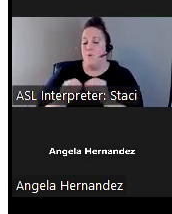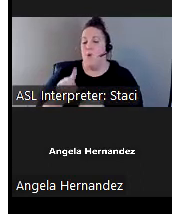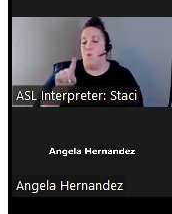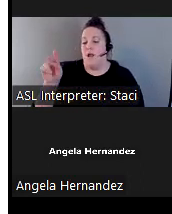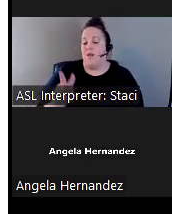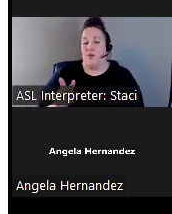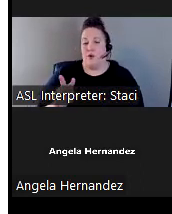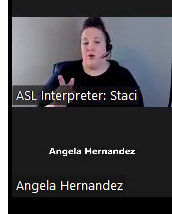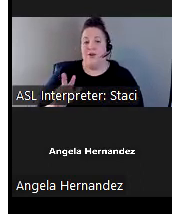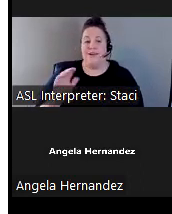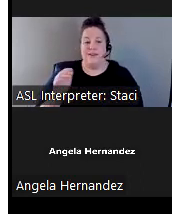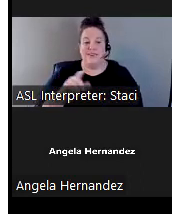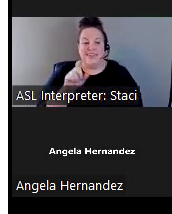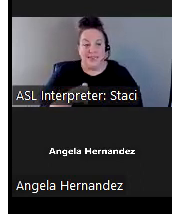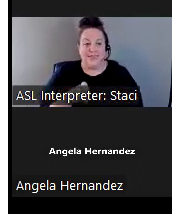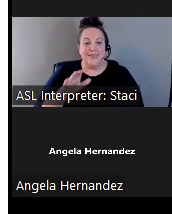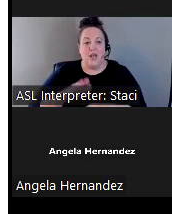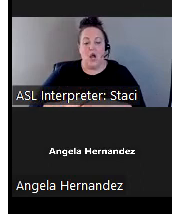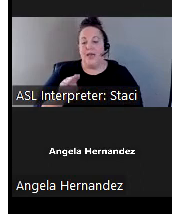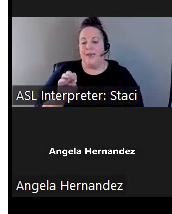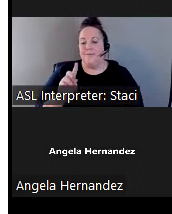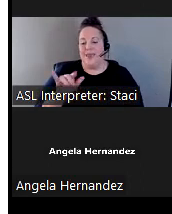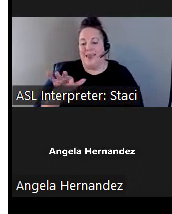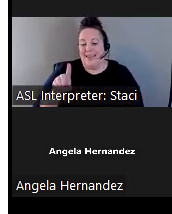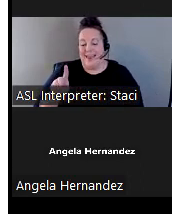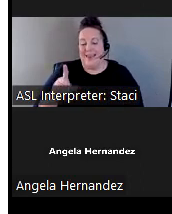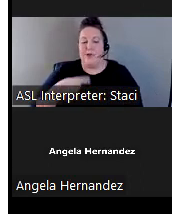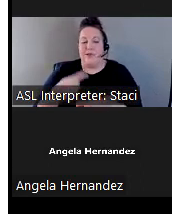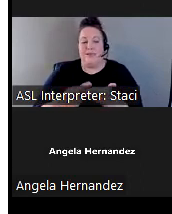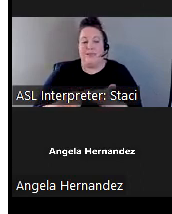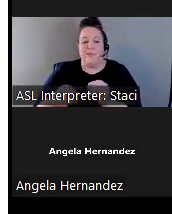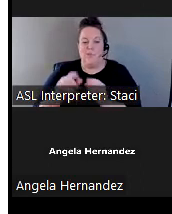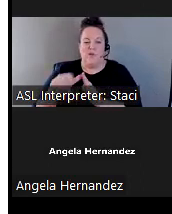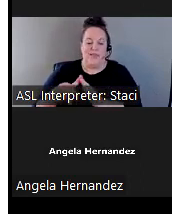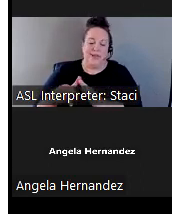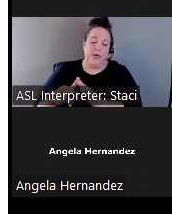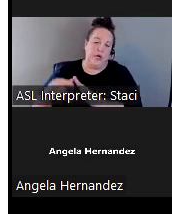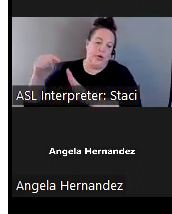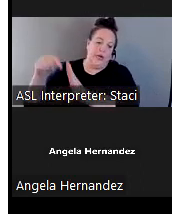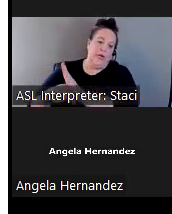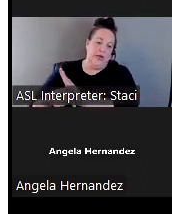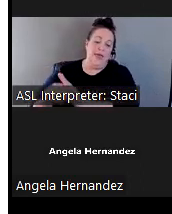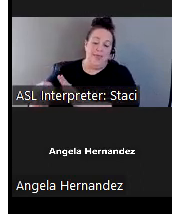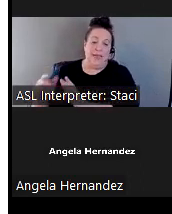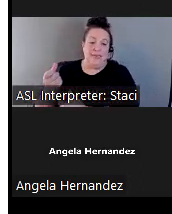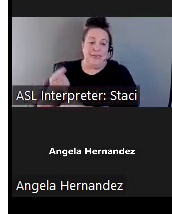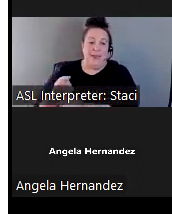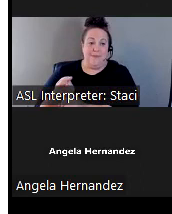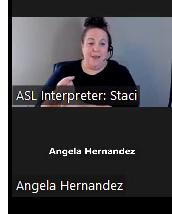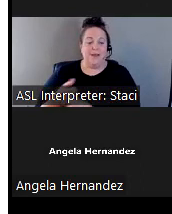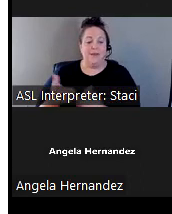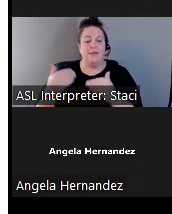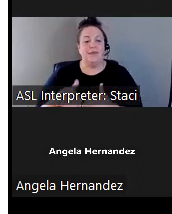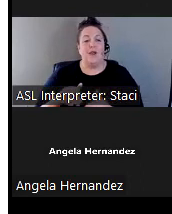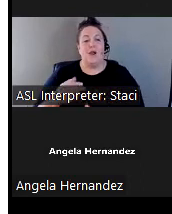our children in Texas on Medicaid. And we're going to talk a little bit later about some of the particular implications of that. We also have